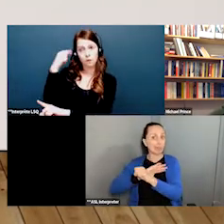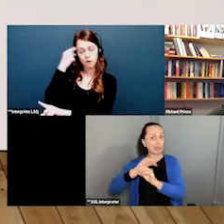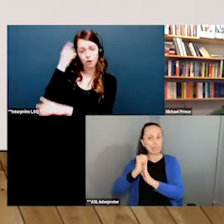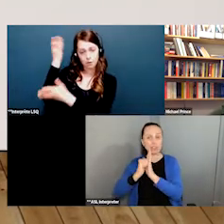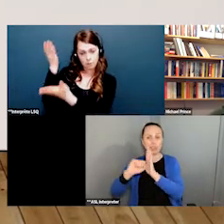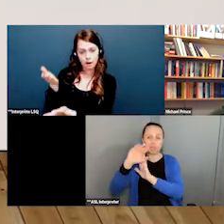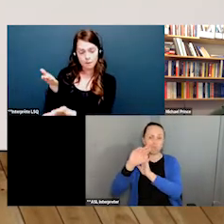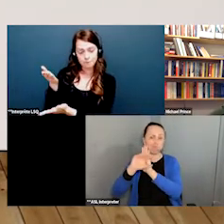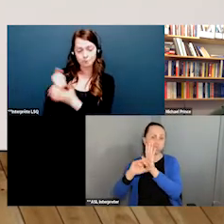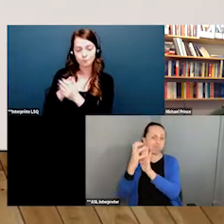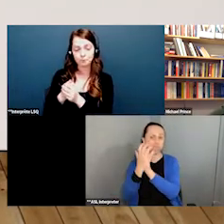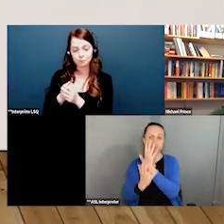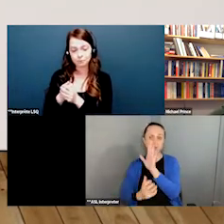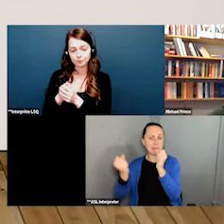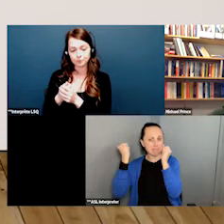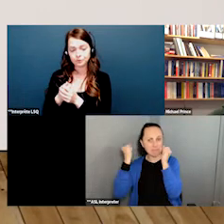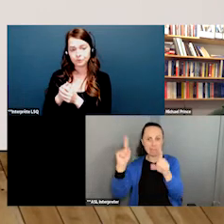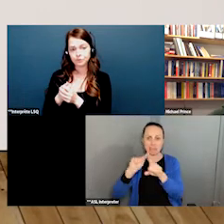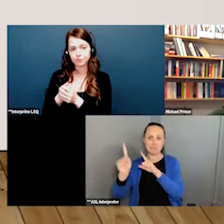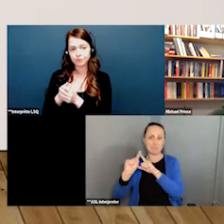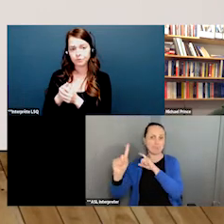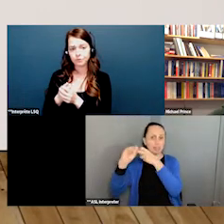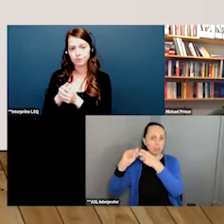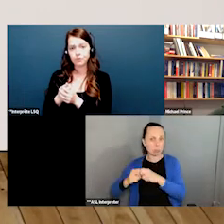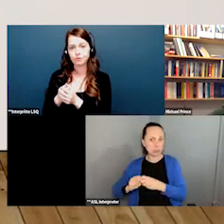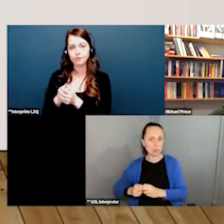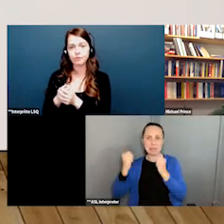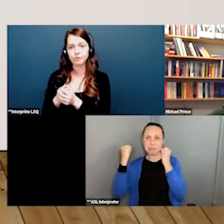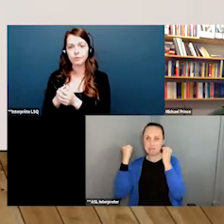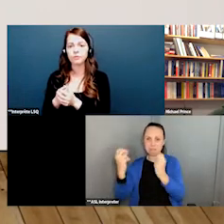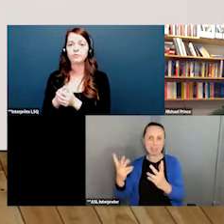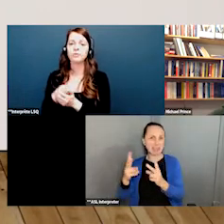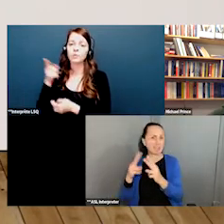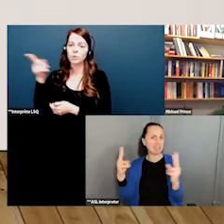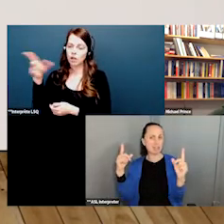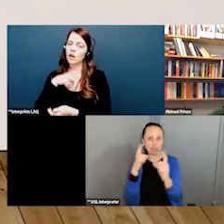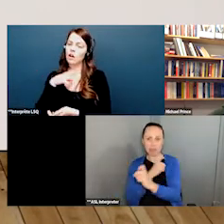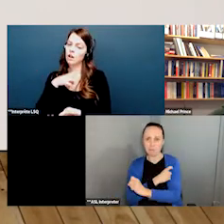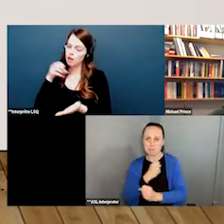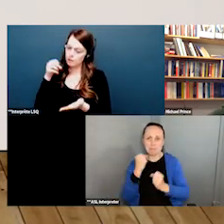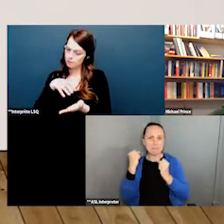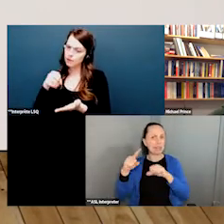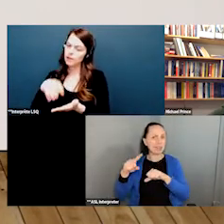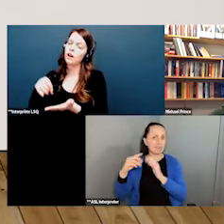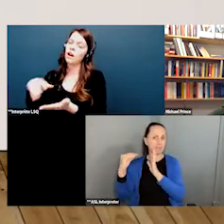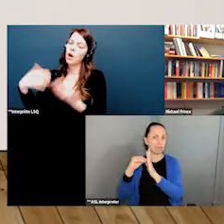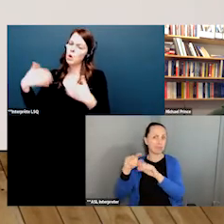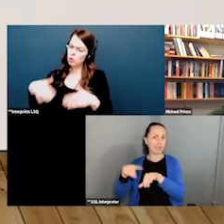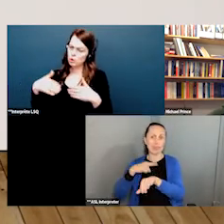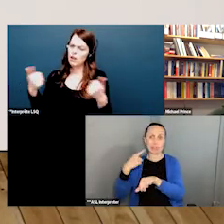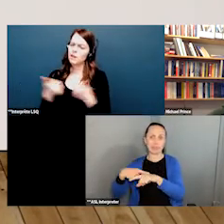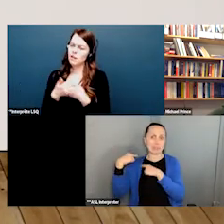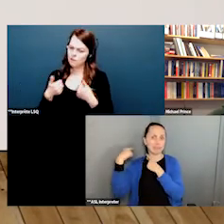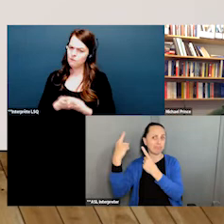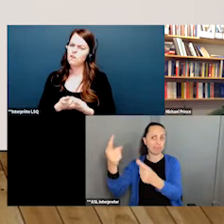agenda, packed with multiple issues. Many of them are very complex, many of them long-standing. There are some opportunities